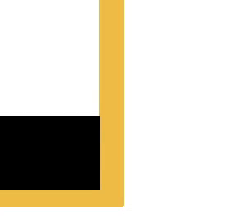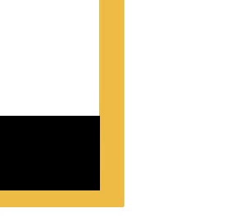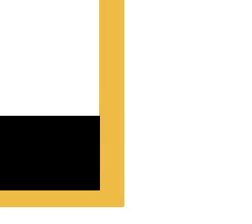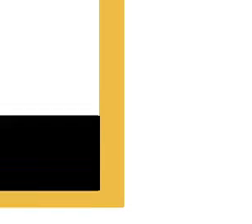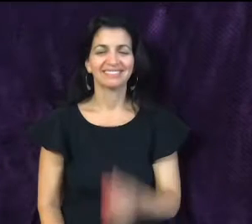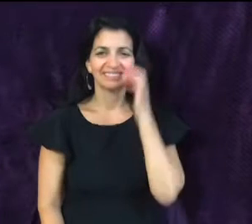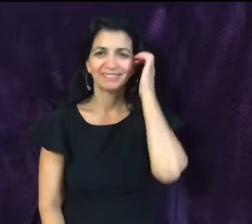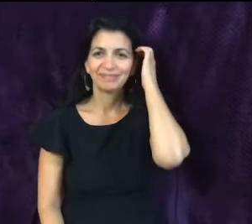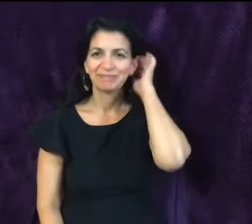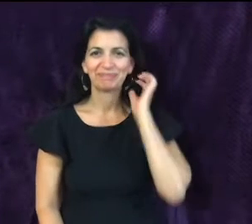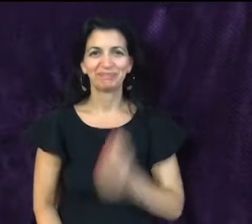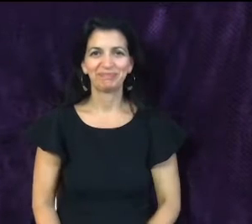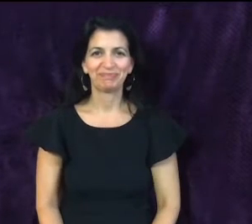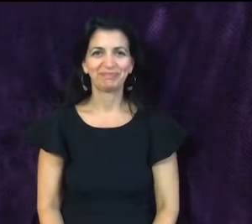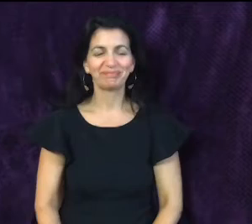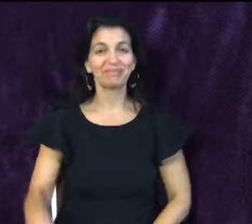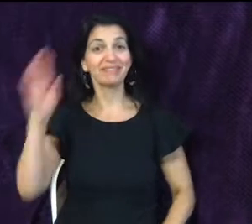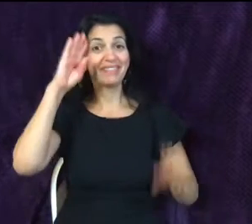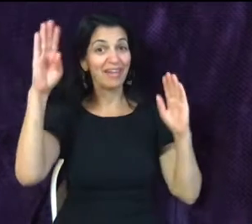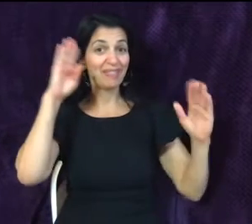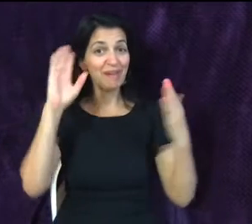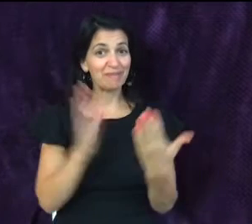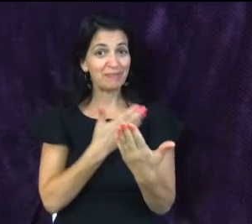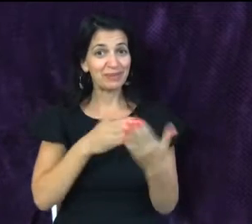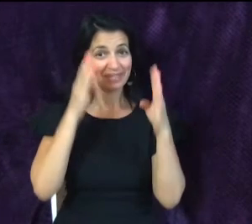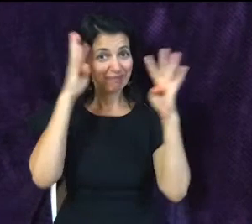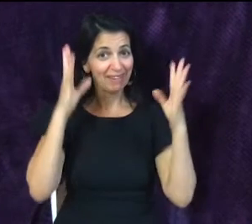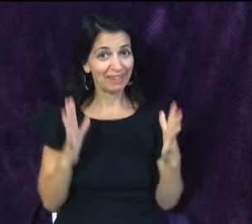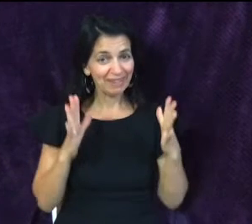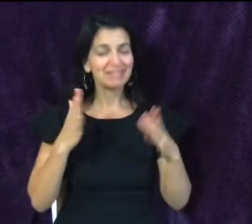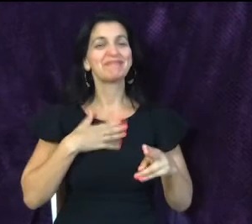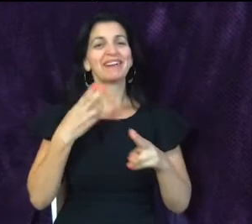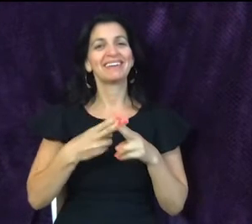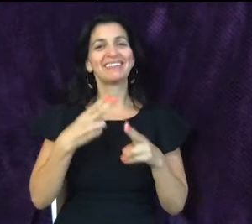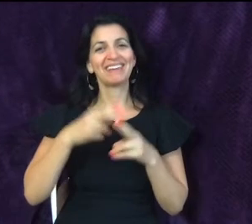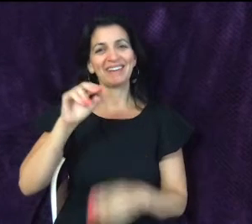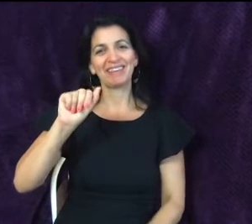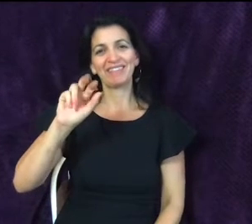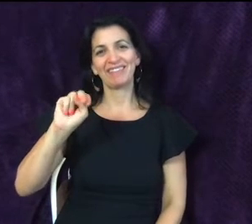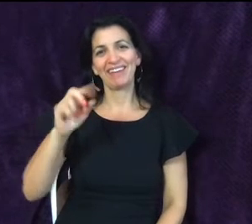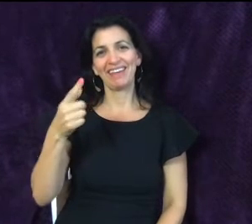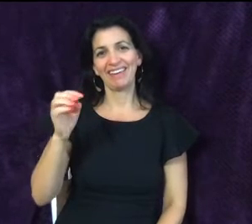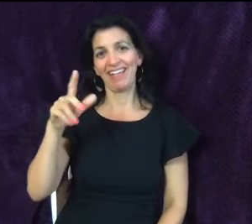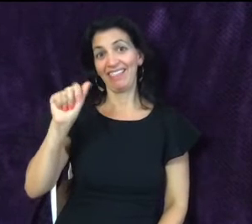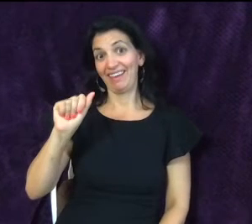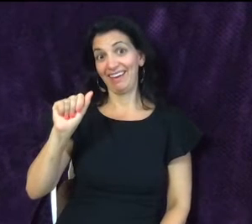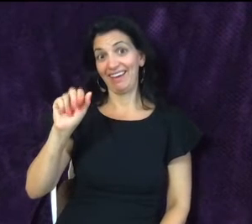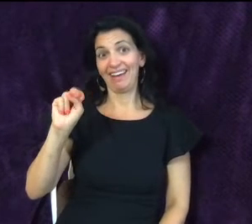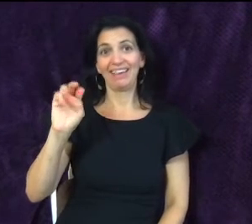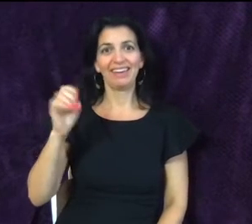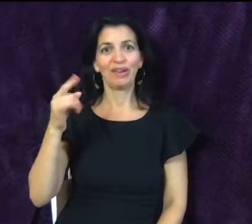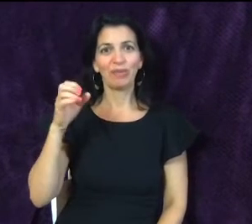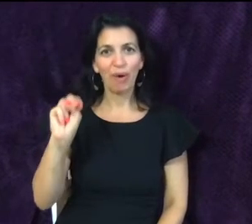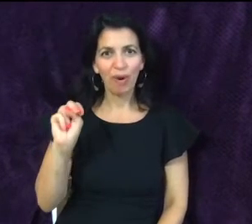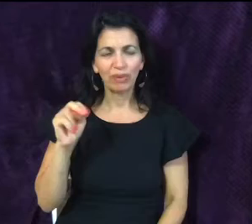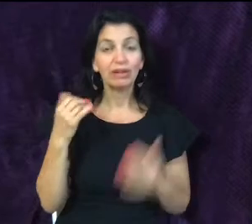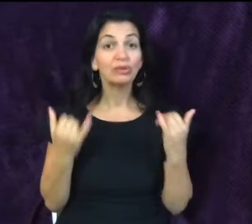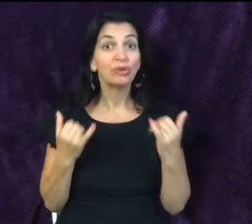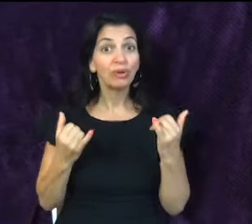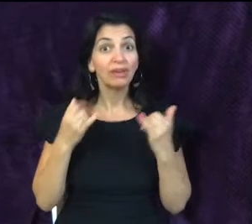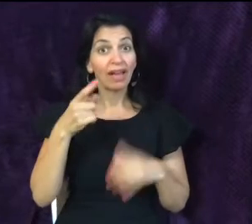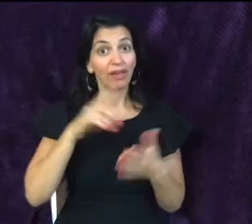band. Hello, music makers. My name is Angélica Negrón, and today you're going to learn how to make your very